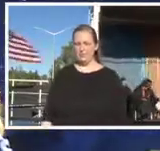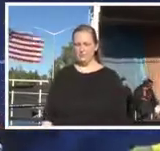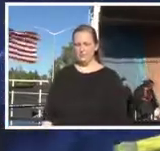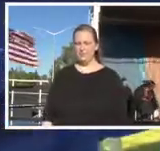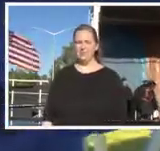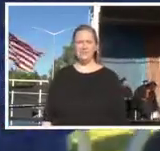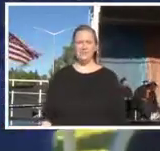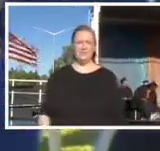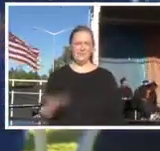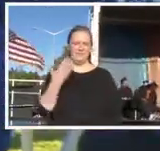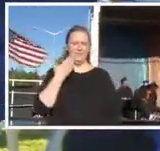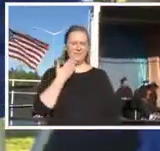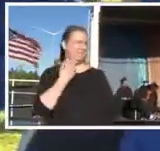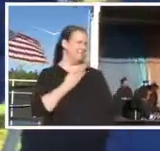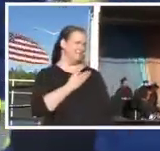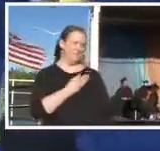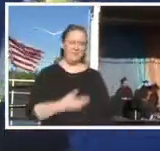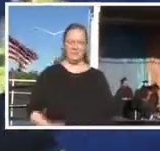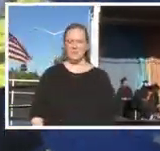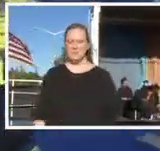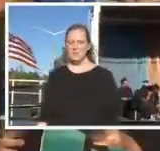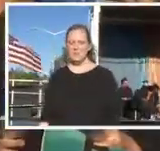Thank you, Chair Strong.